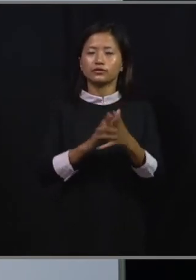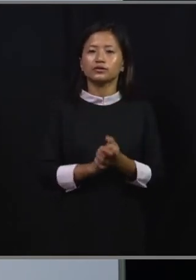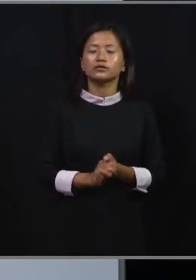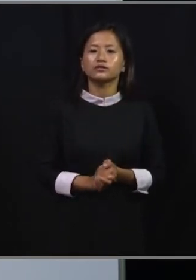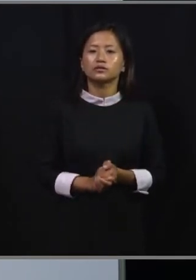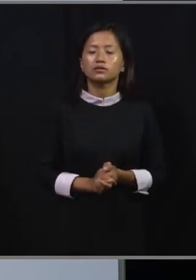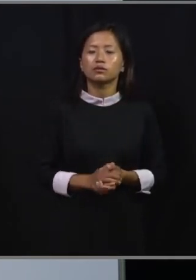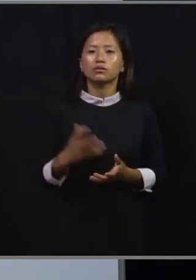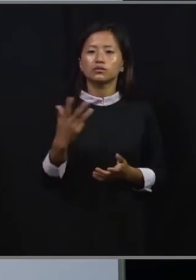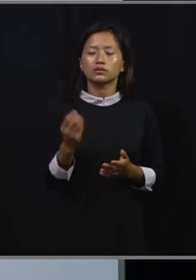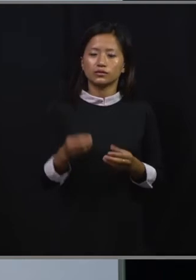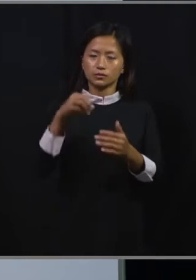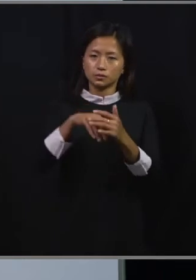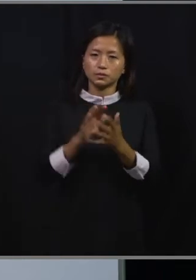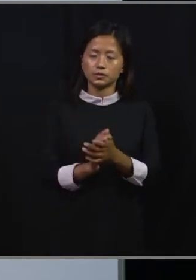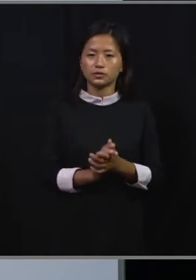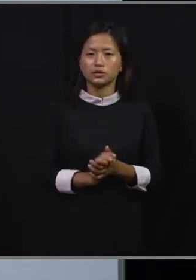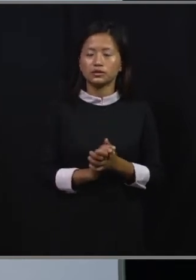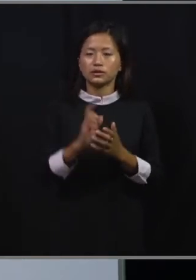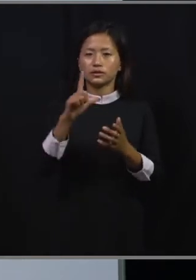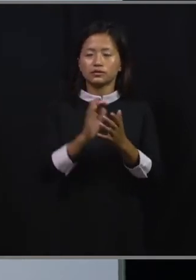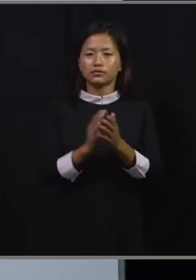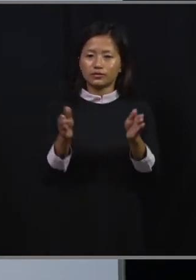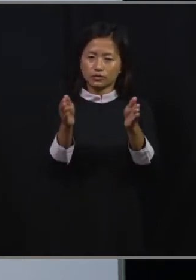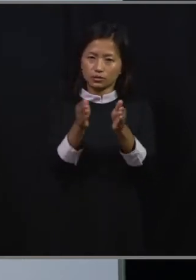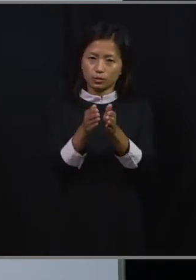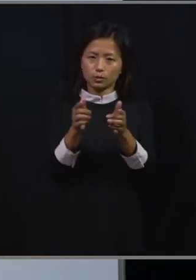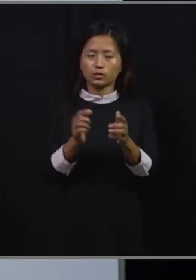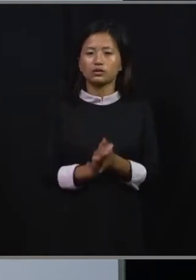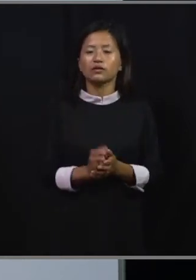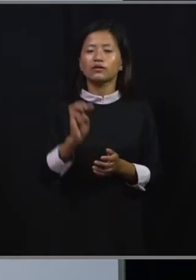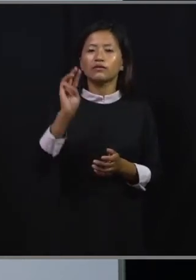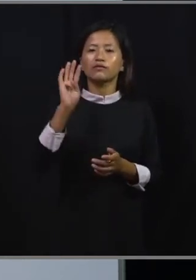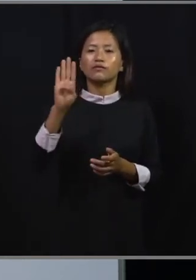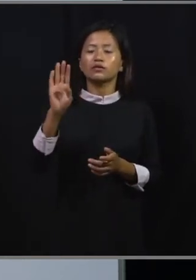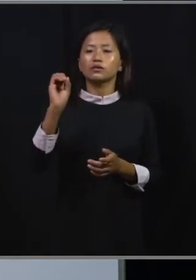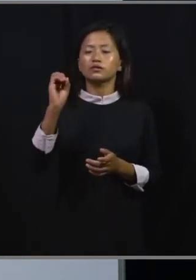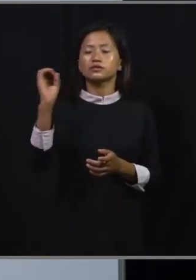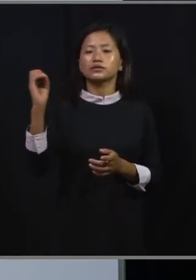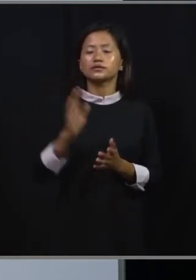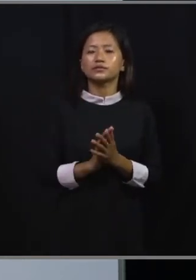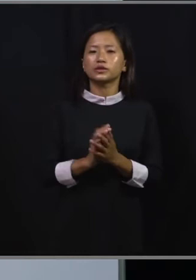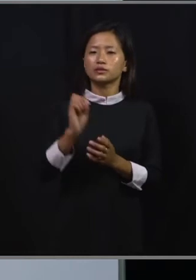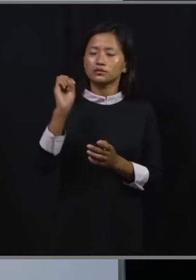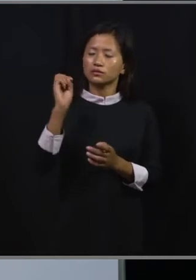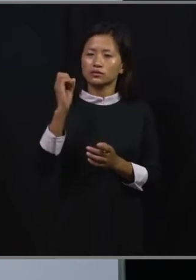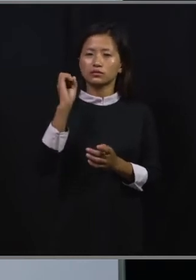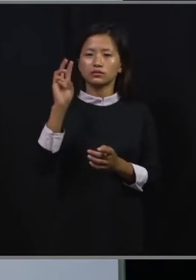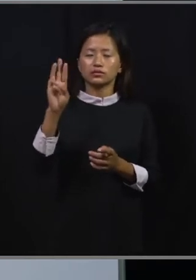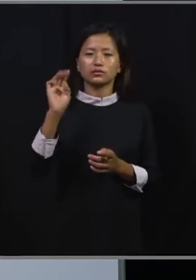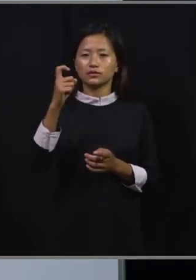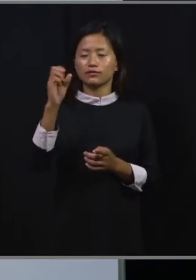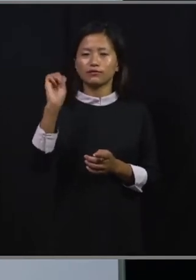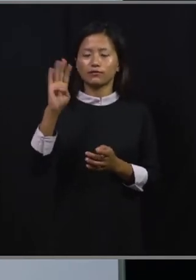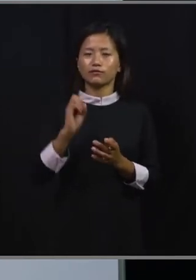Okay, but you have to mention one point: the wavelength of the light is very small. It is ranging from 400 nanometer to 780 or 740 nanometer,